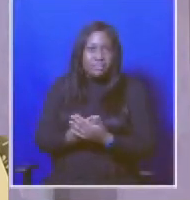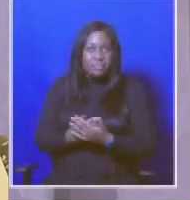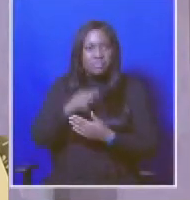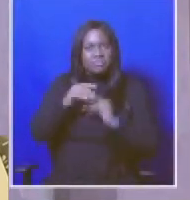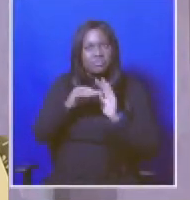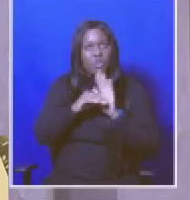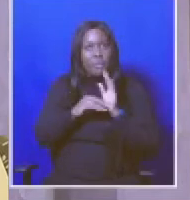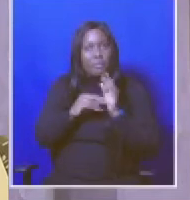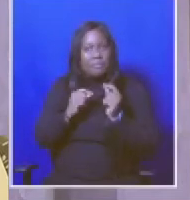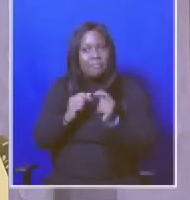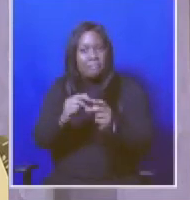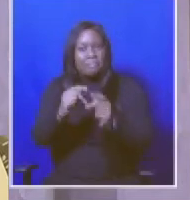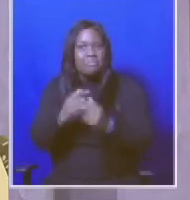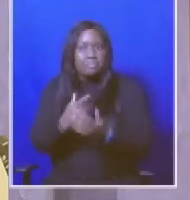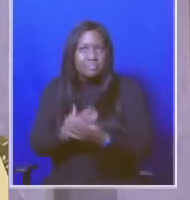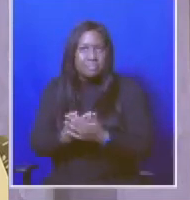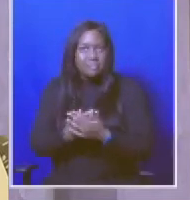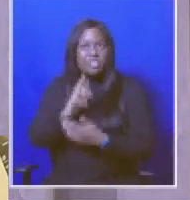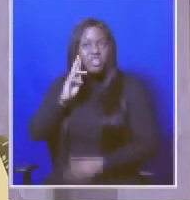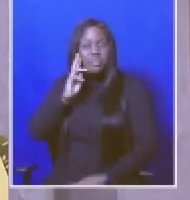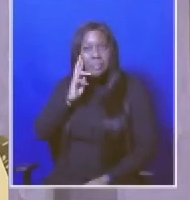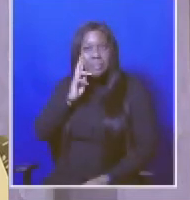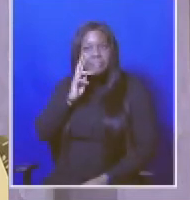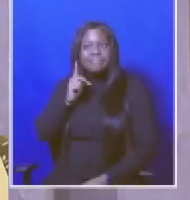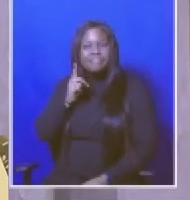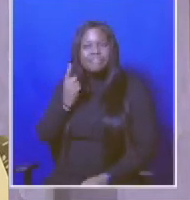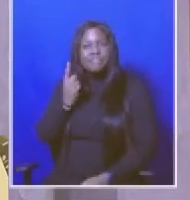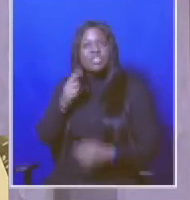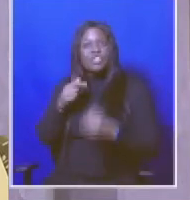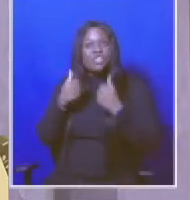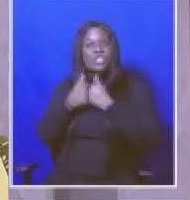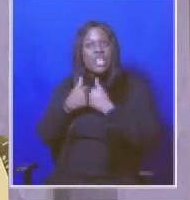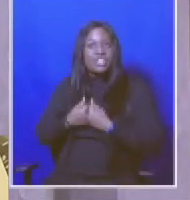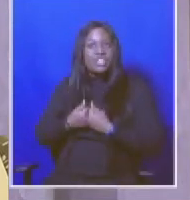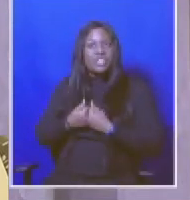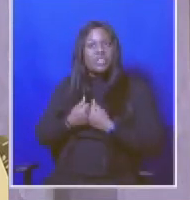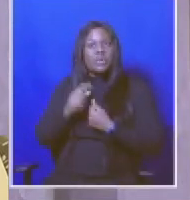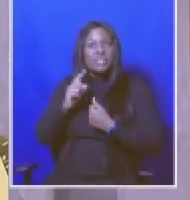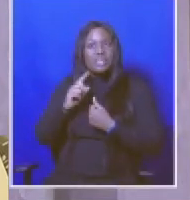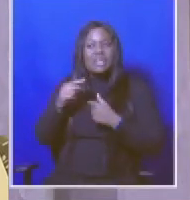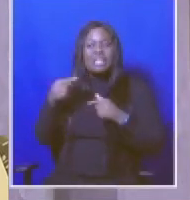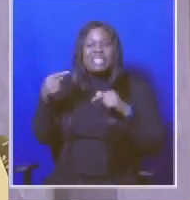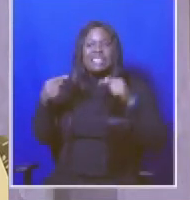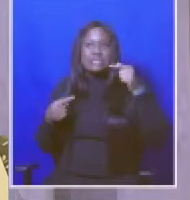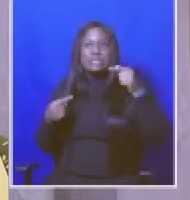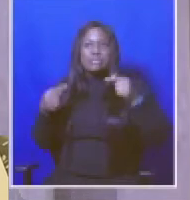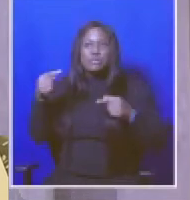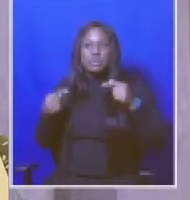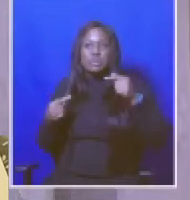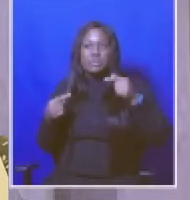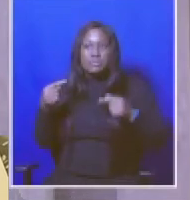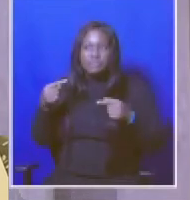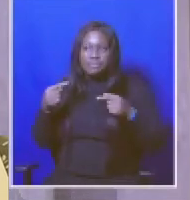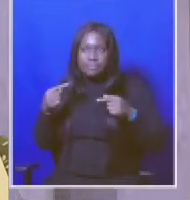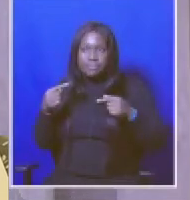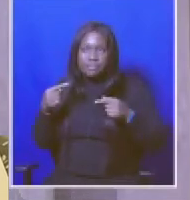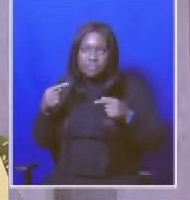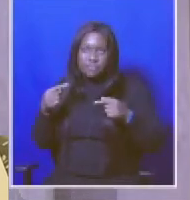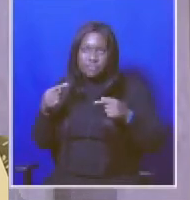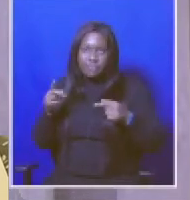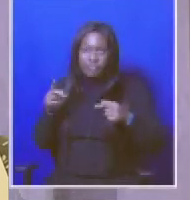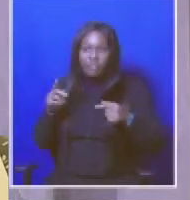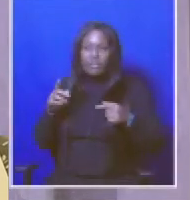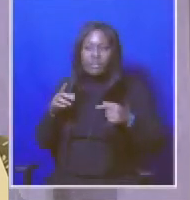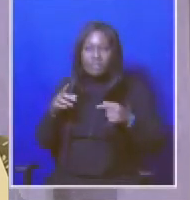may recall that one of the challenges is sometimes because of disputes. From land